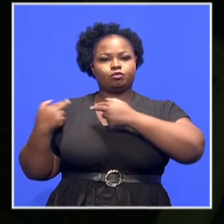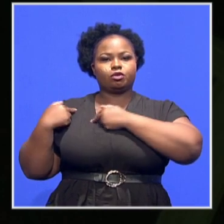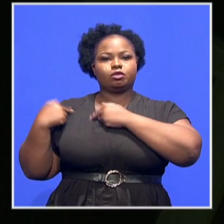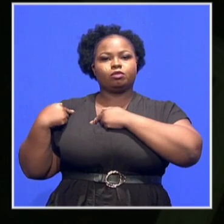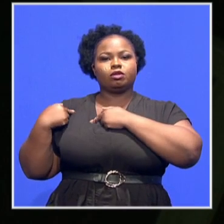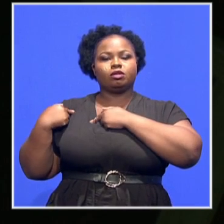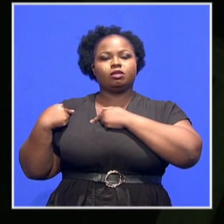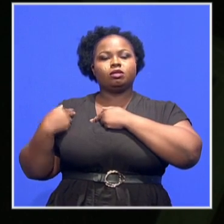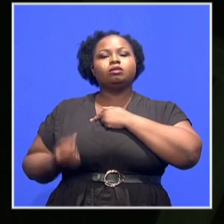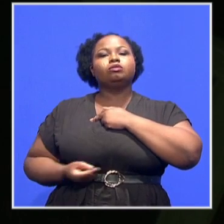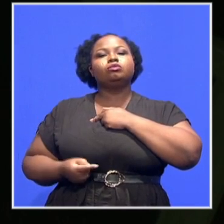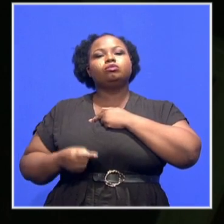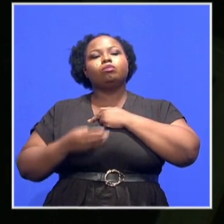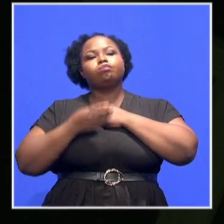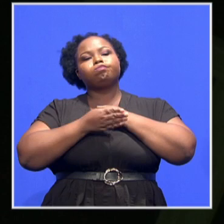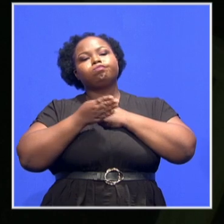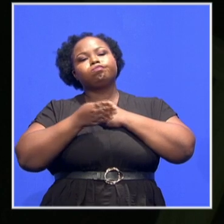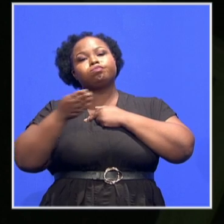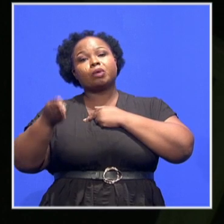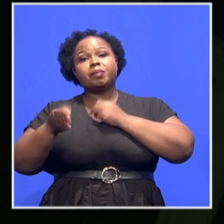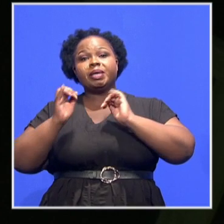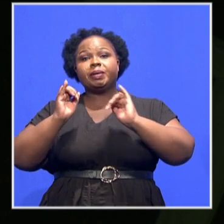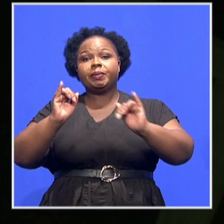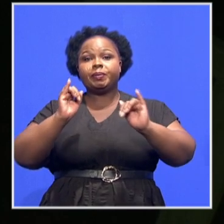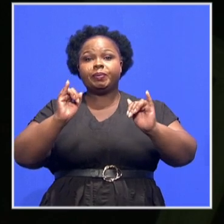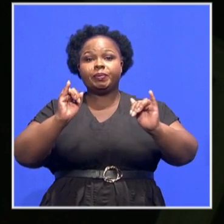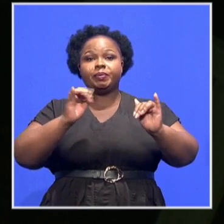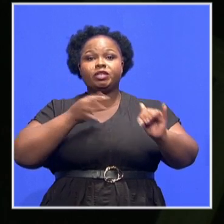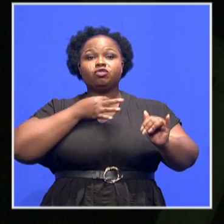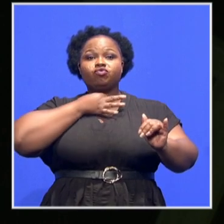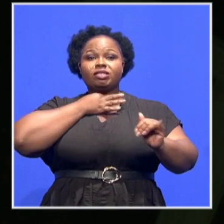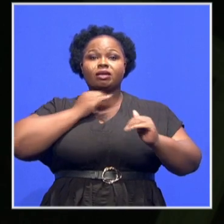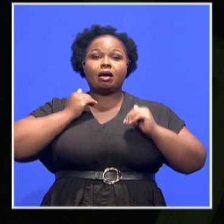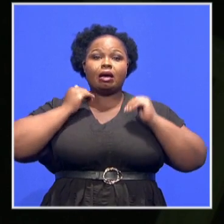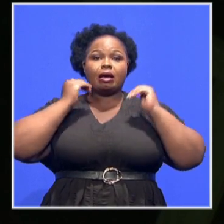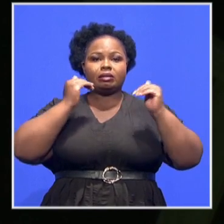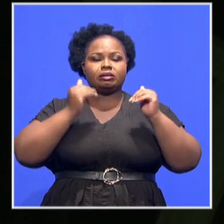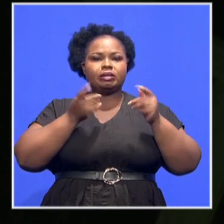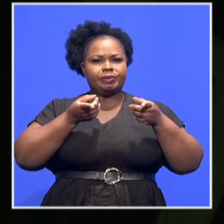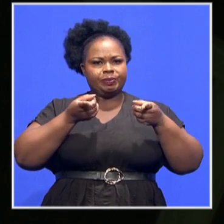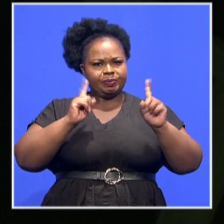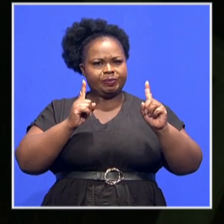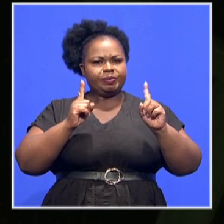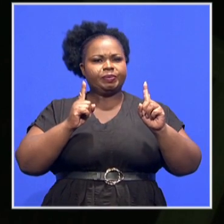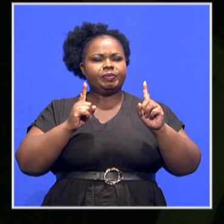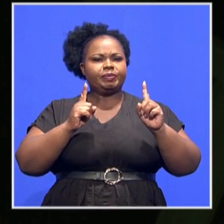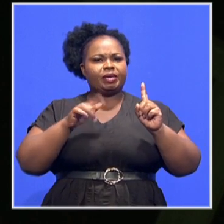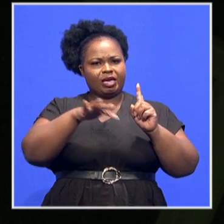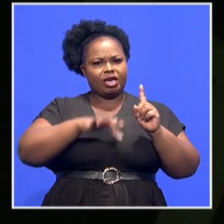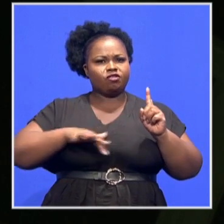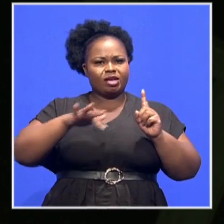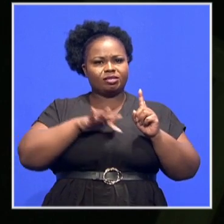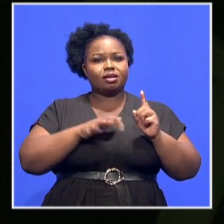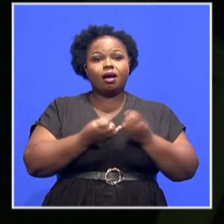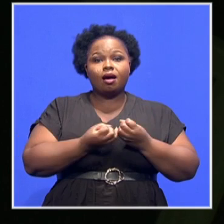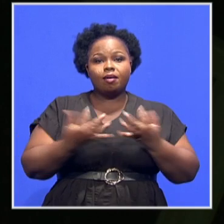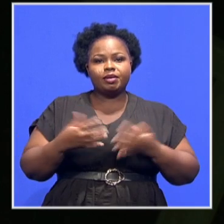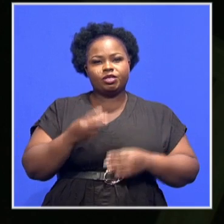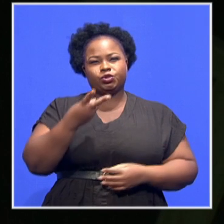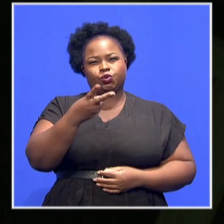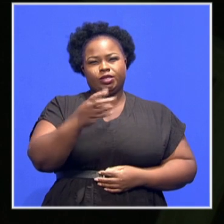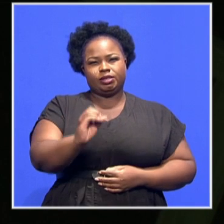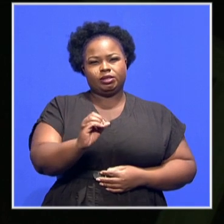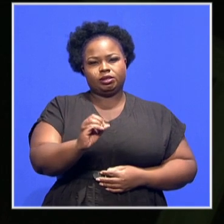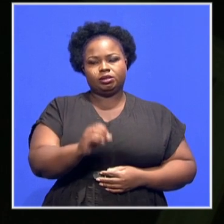20 identified hotspots. In the last 6 months, these teams have conducted